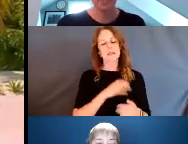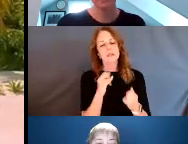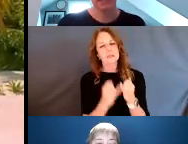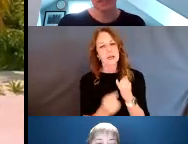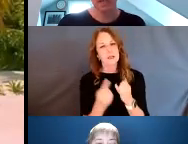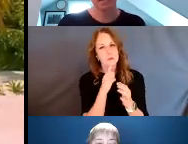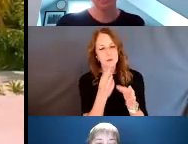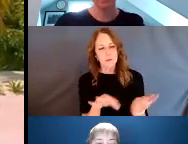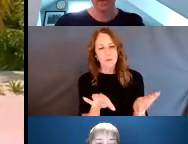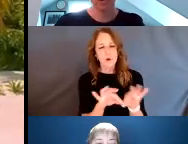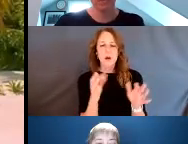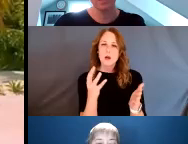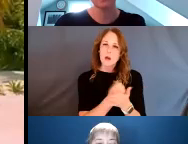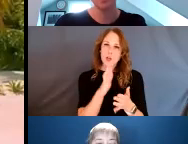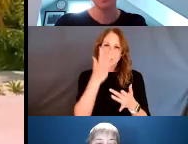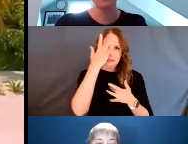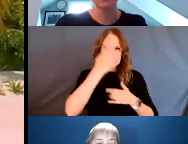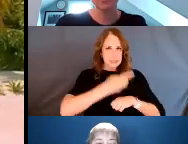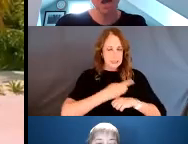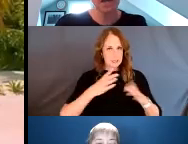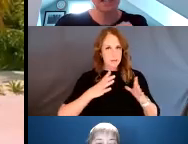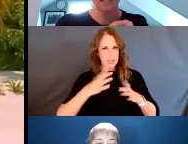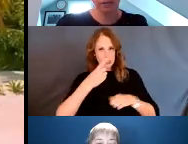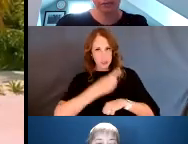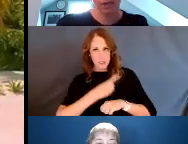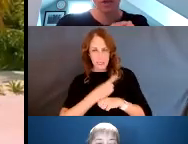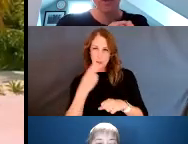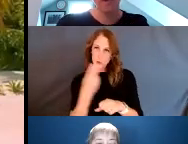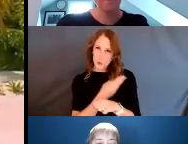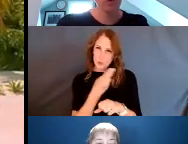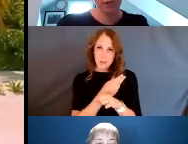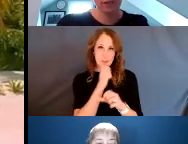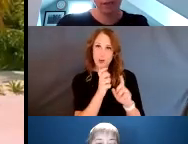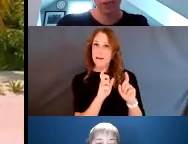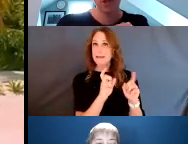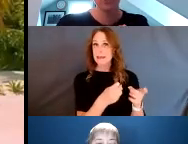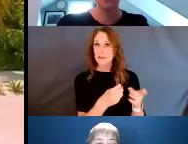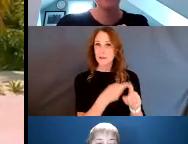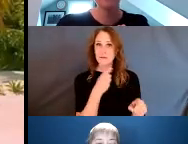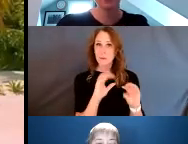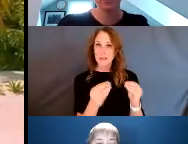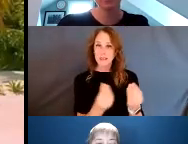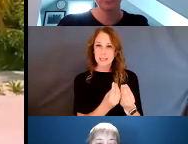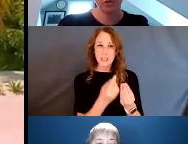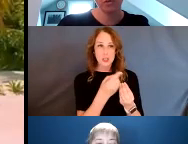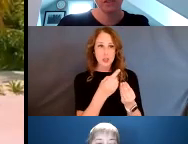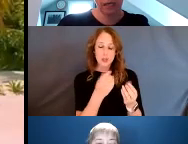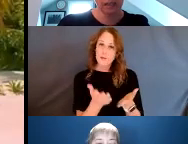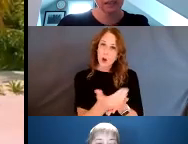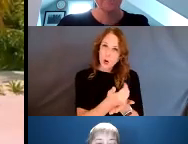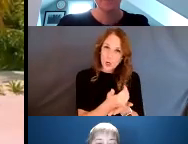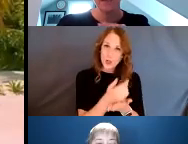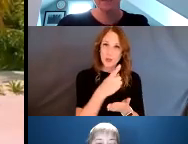important. Take your sick days and your vacation days. Those are not a gift from your organization. You have earned